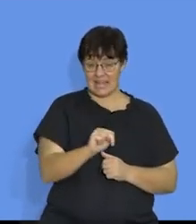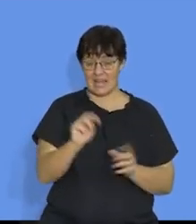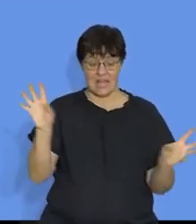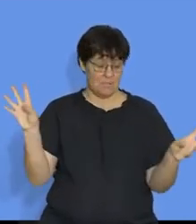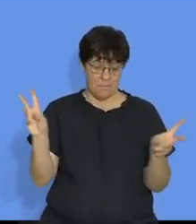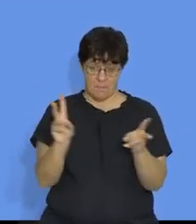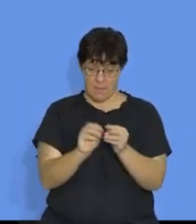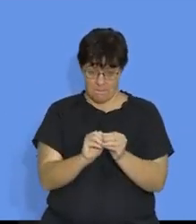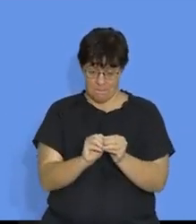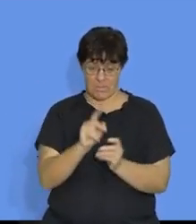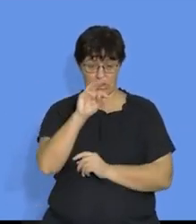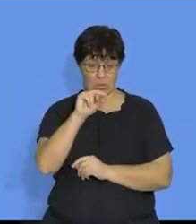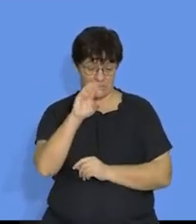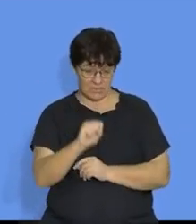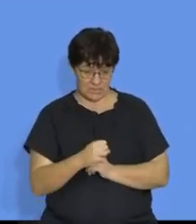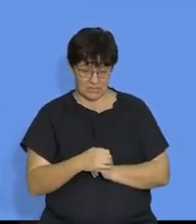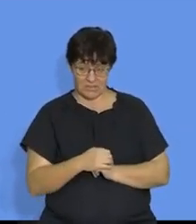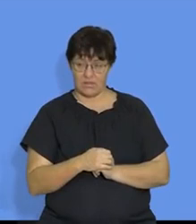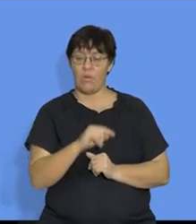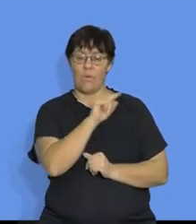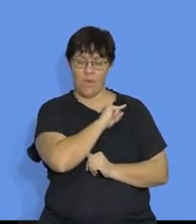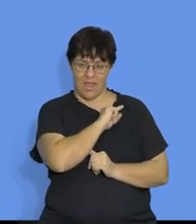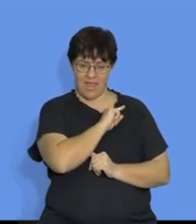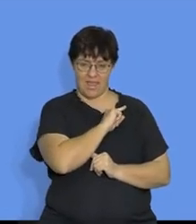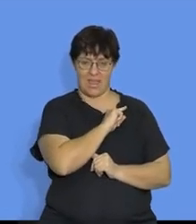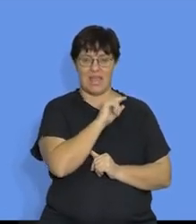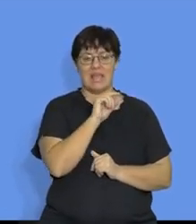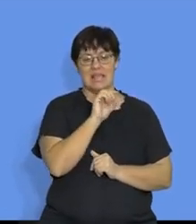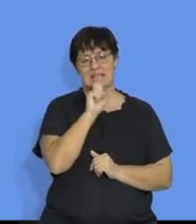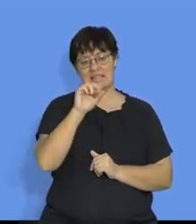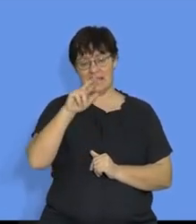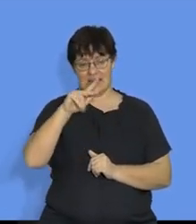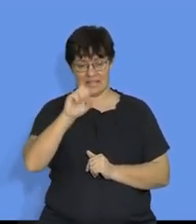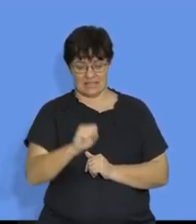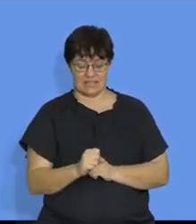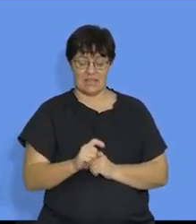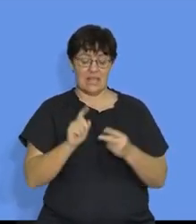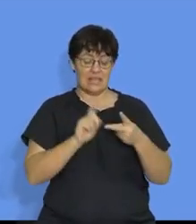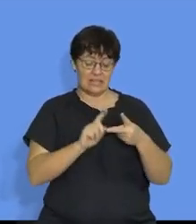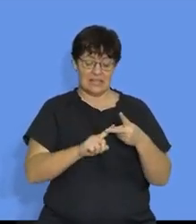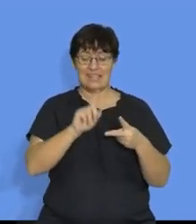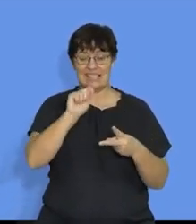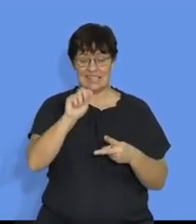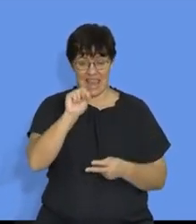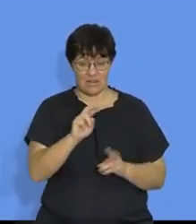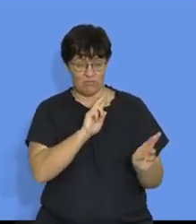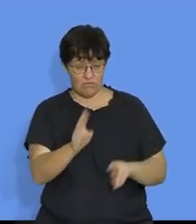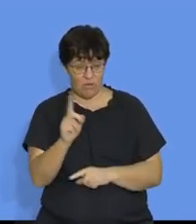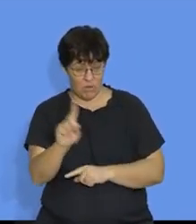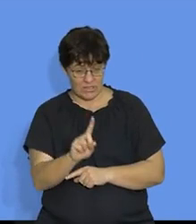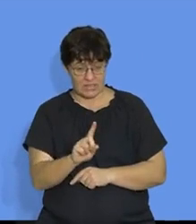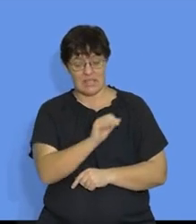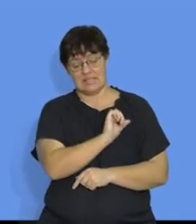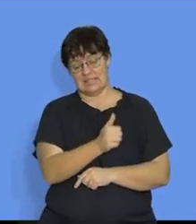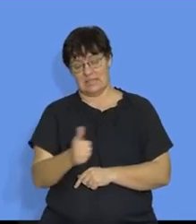Sn involves the summing of the specific terms together because it is a series. Tn is